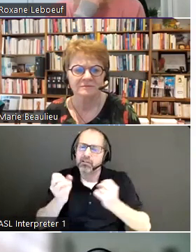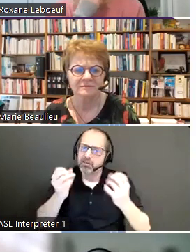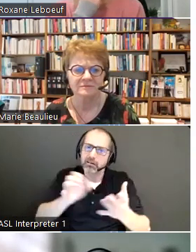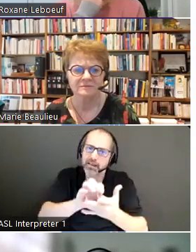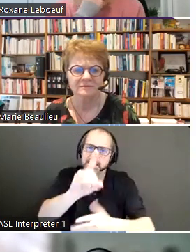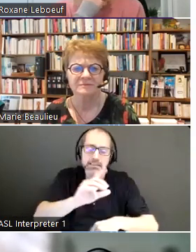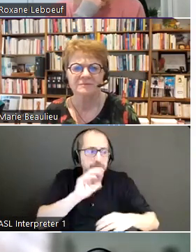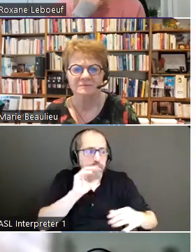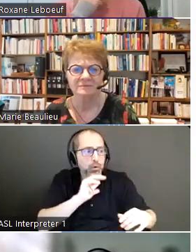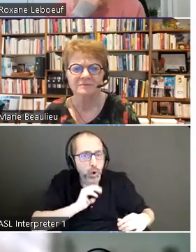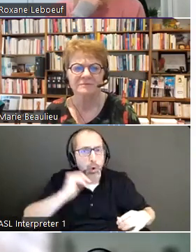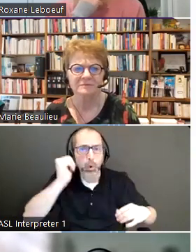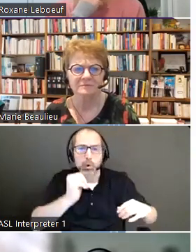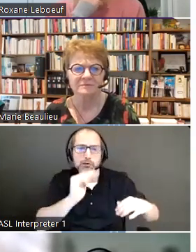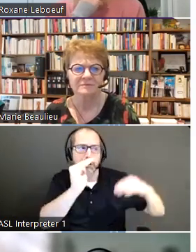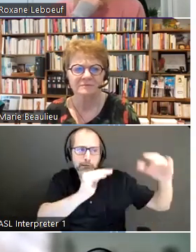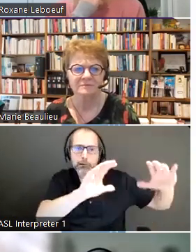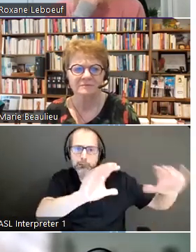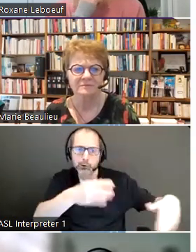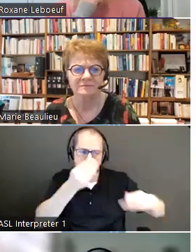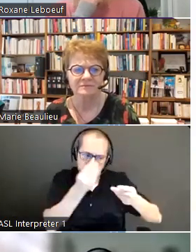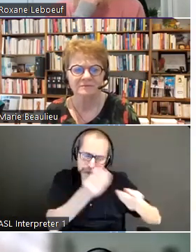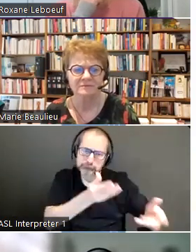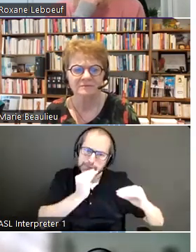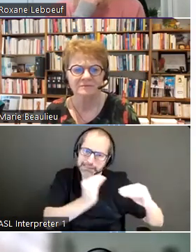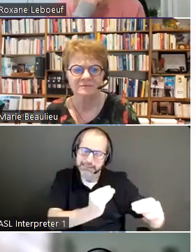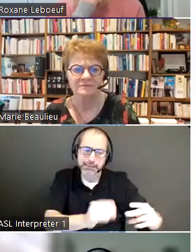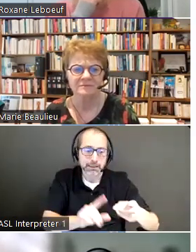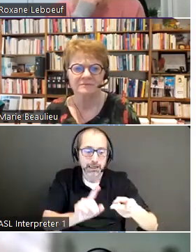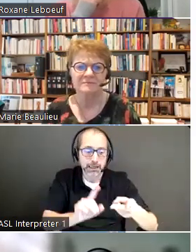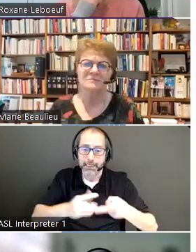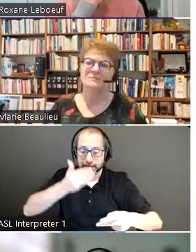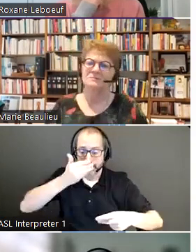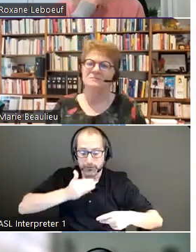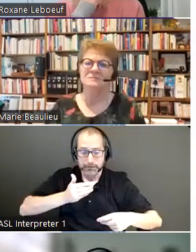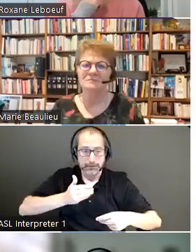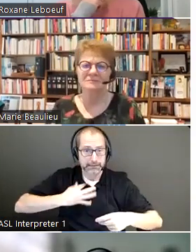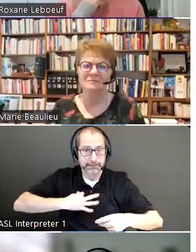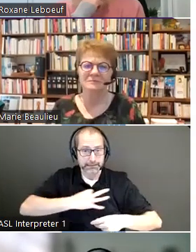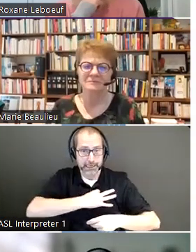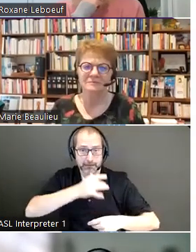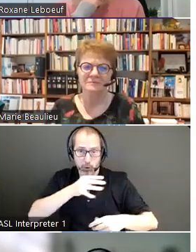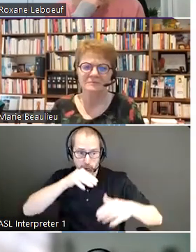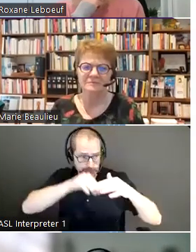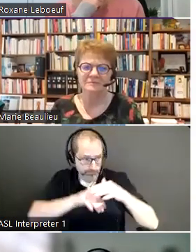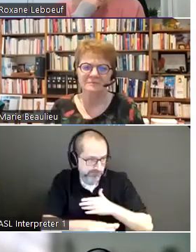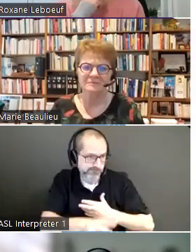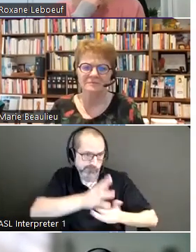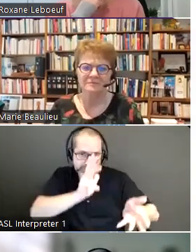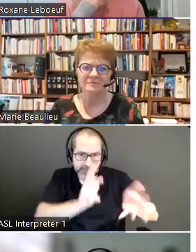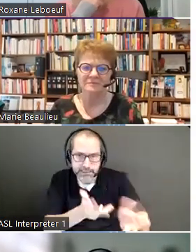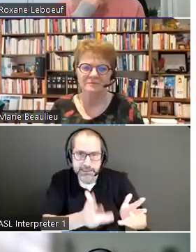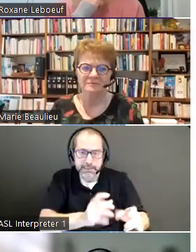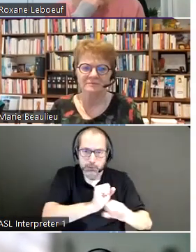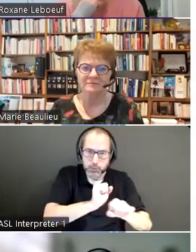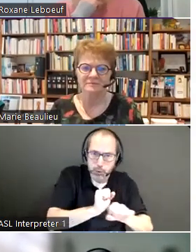adult groups, and we do training for frontline staff. So those working in the sector, doing intervention or home